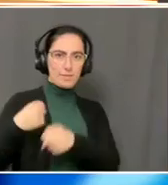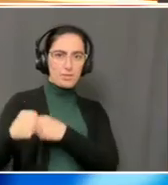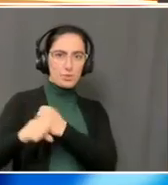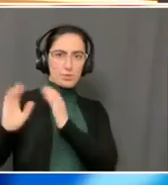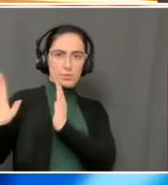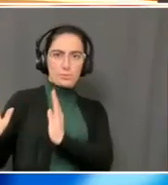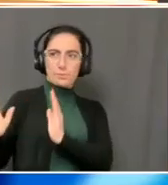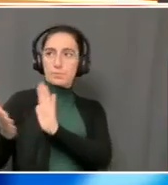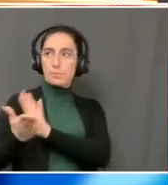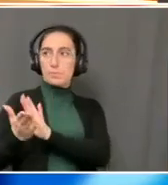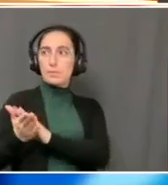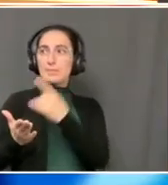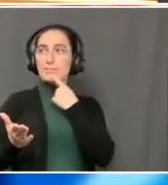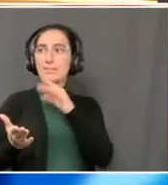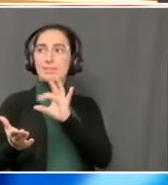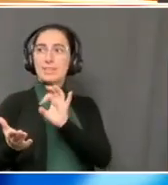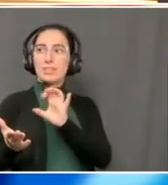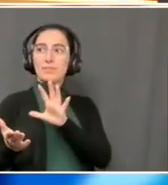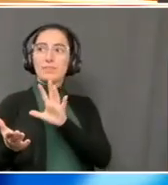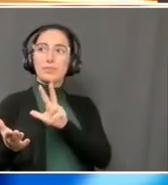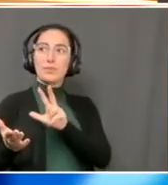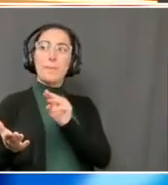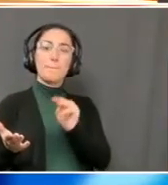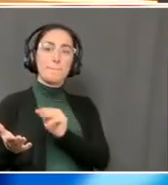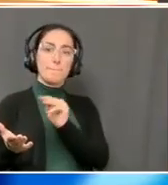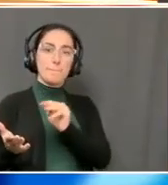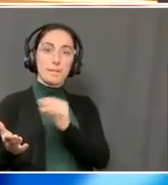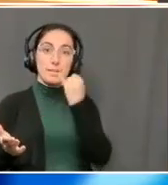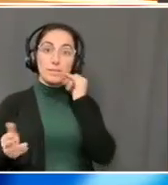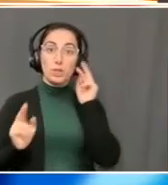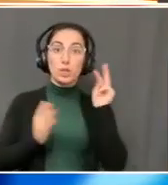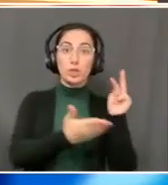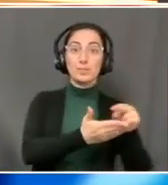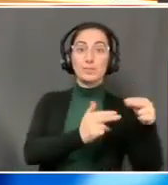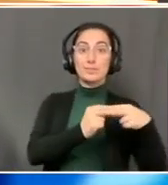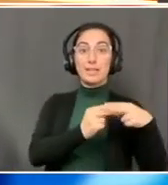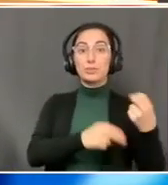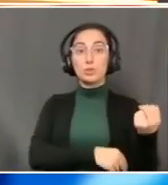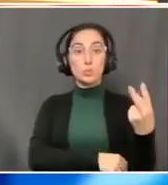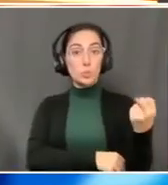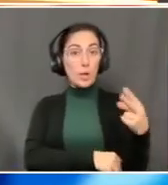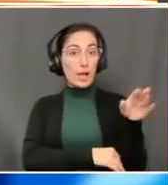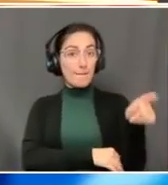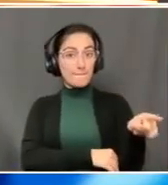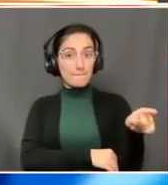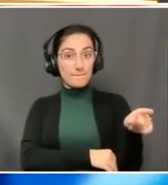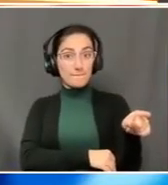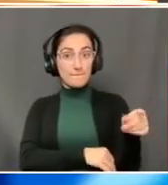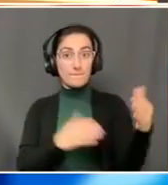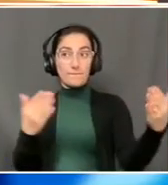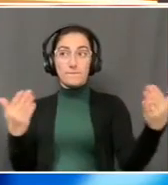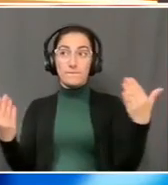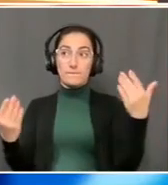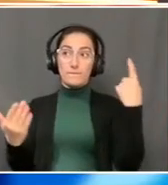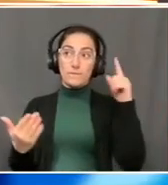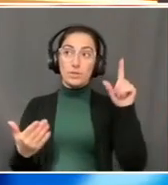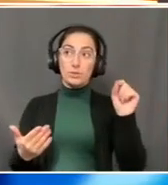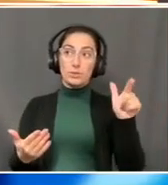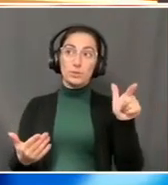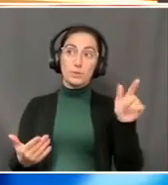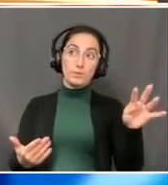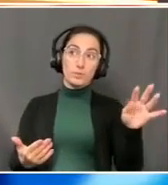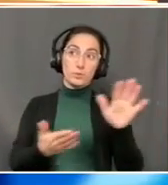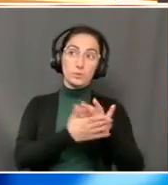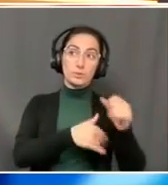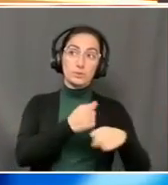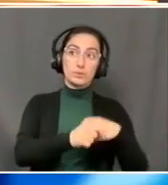is 953 million. Then if you look on slide 12 for the 24 school year, the school